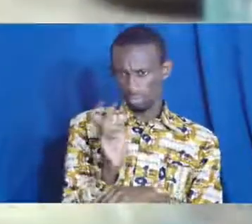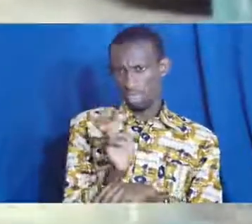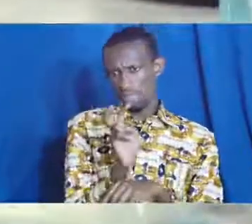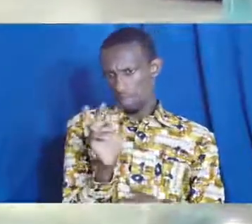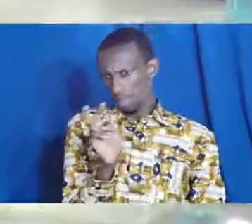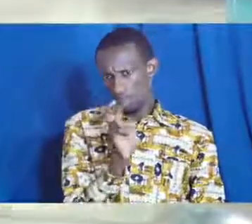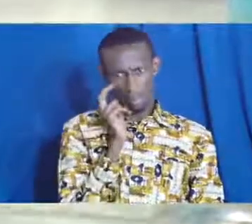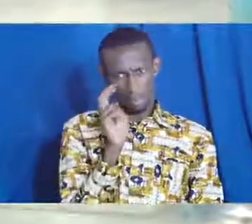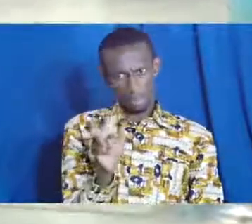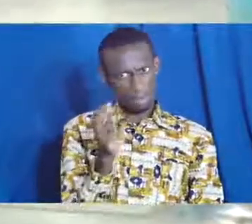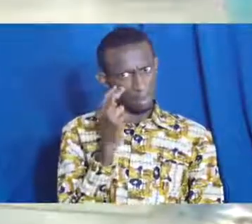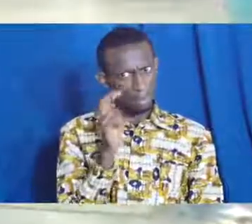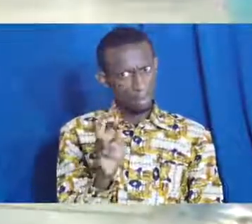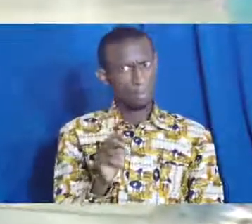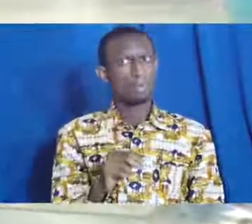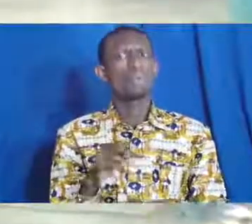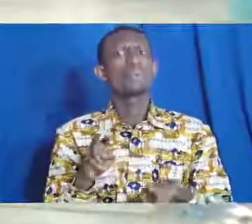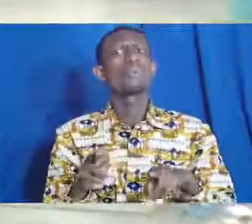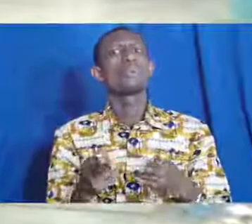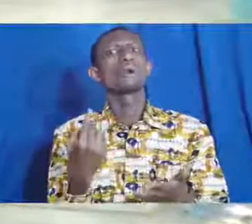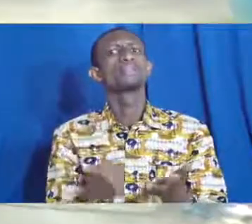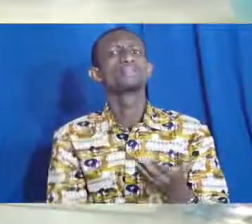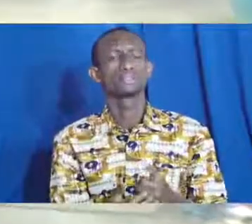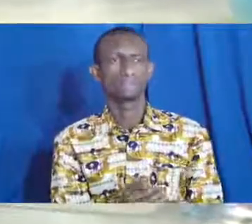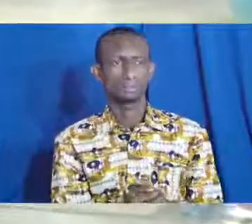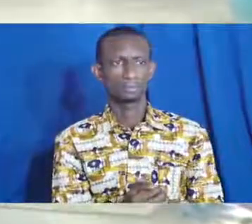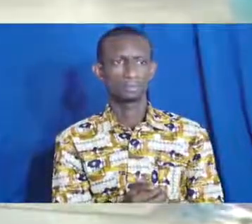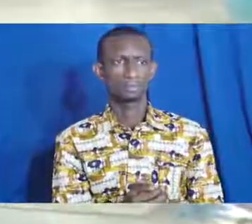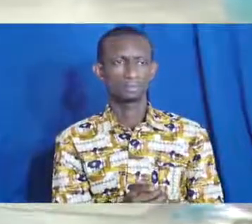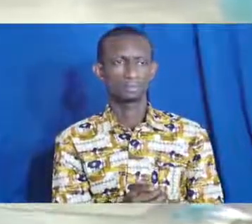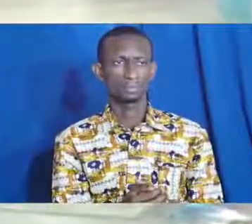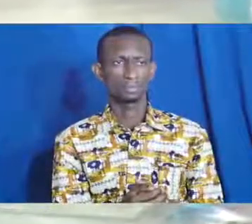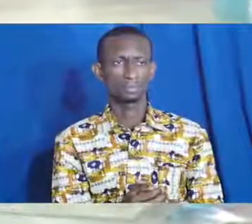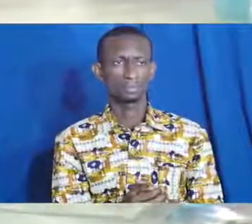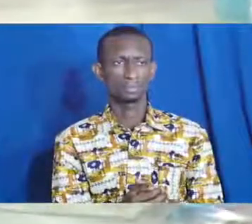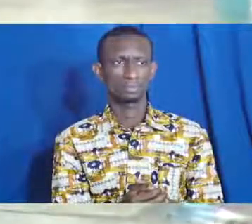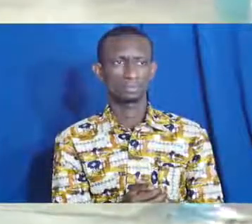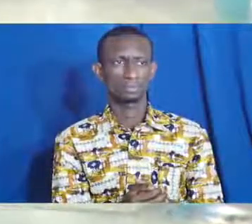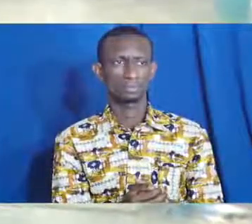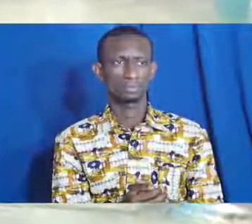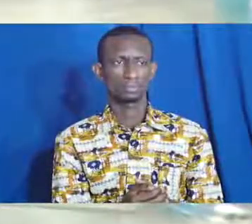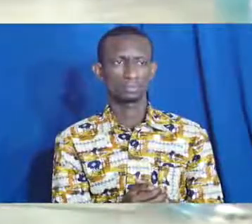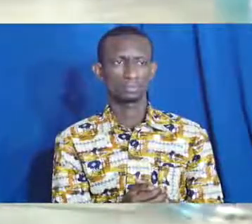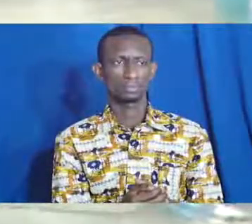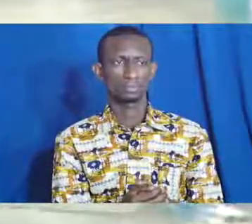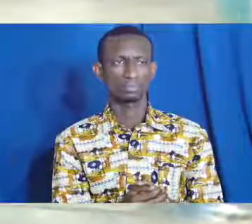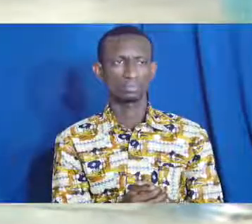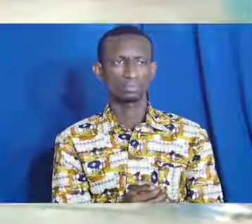seeing what is happening there. So there is copper in there.